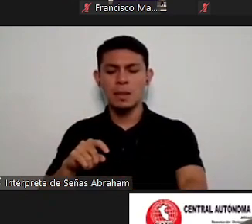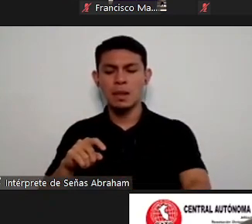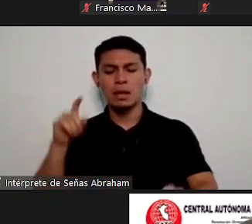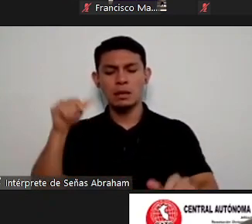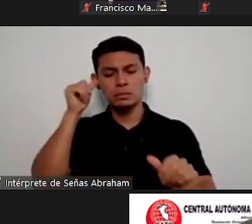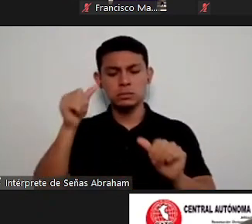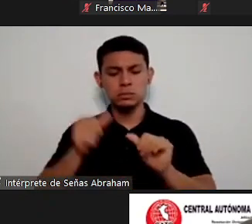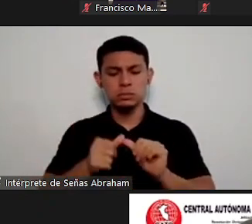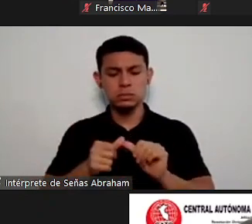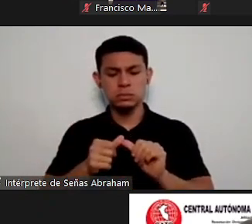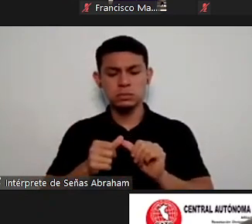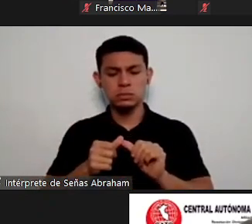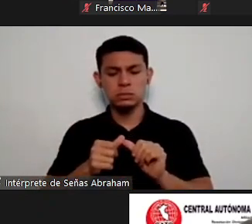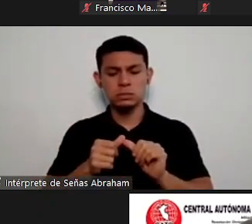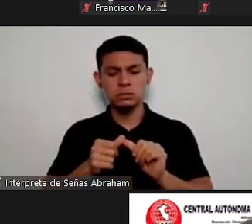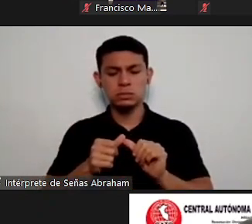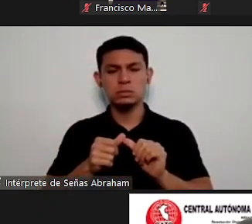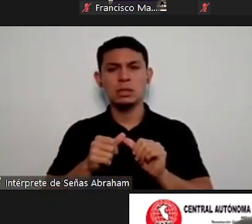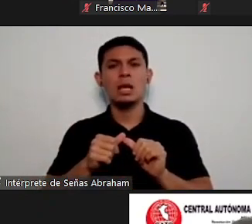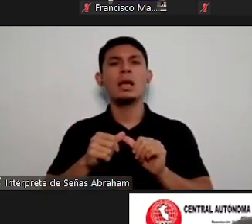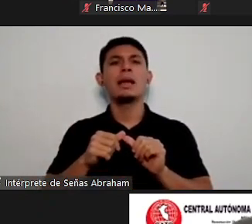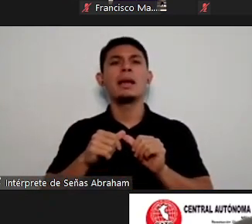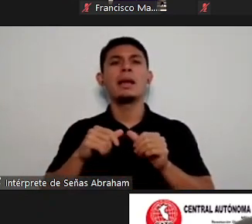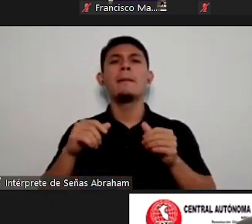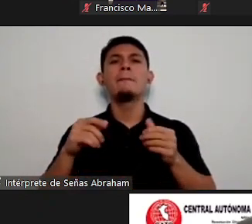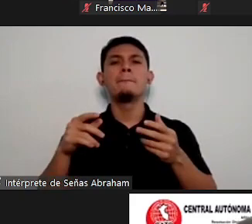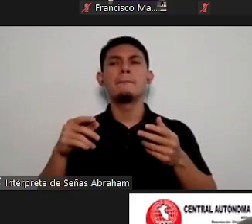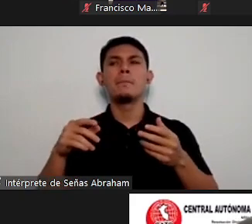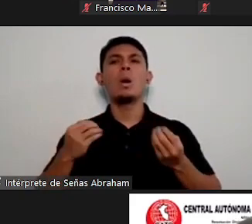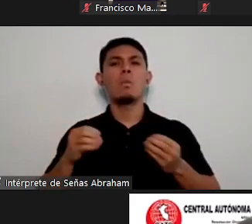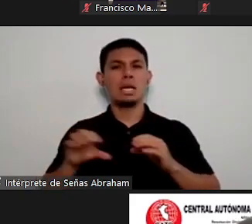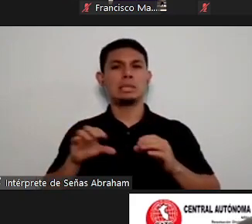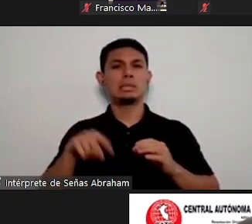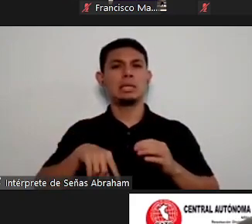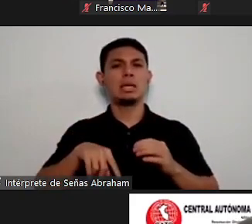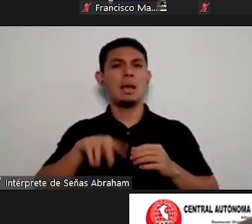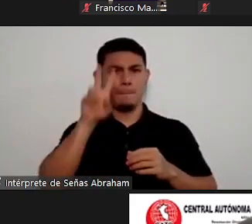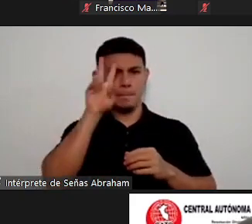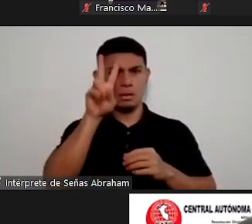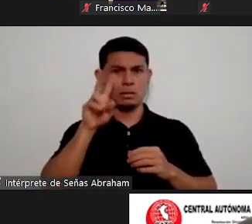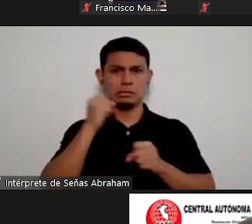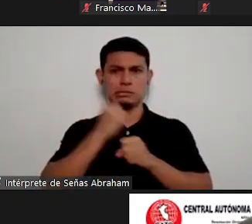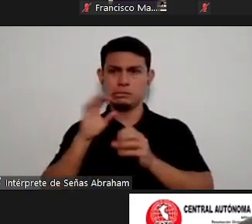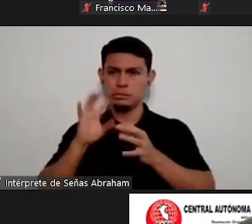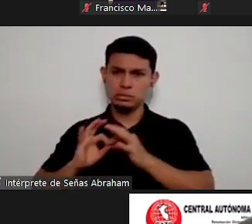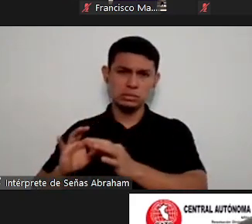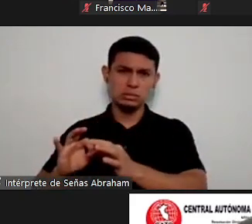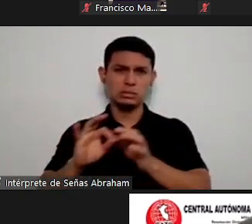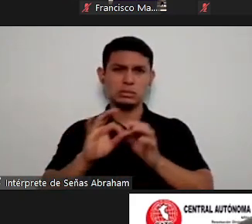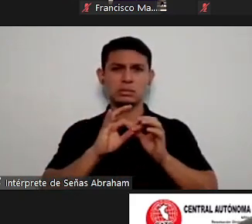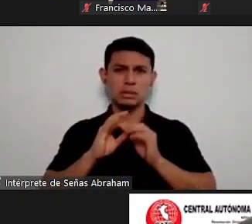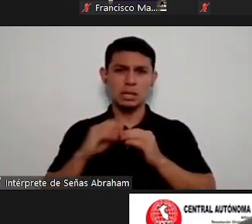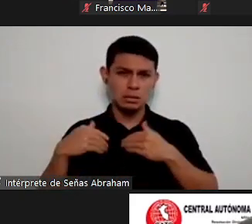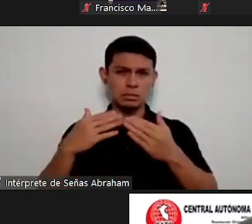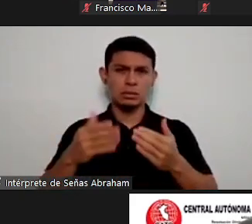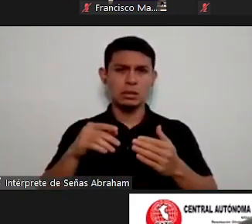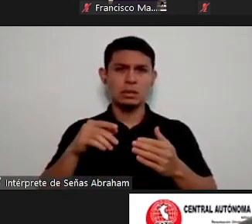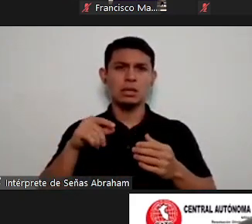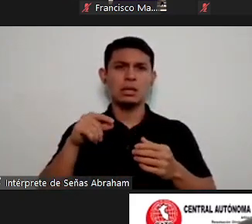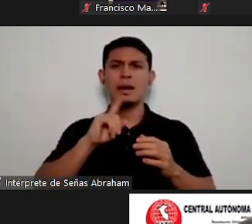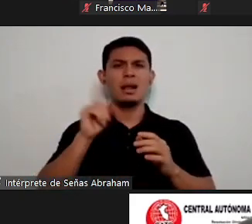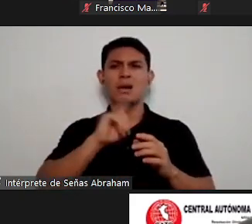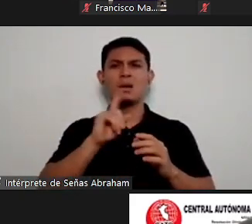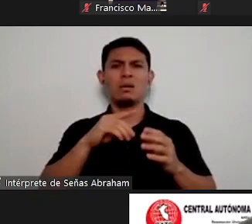developed we commemorated the position that we have as a country to eradicate